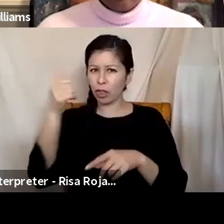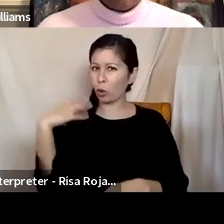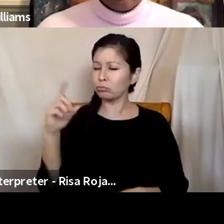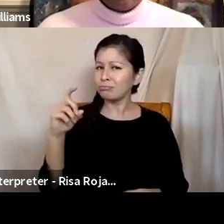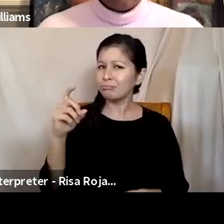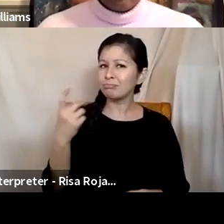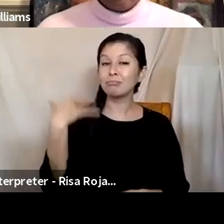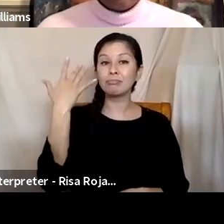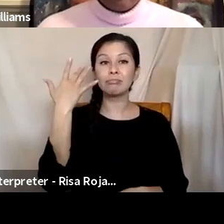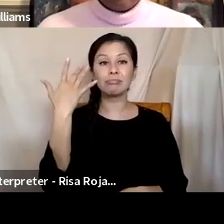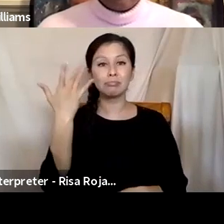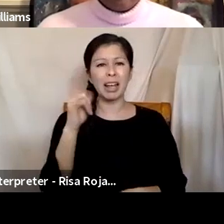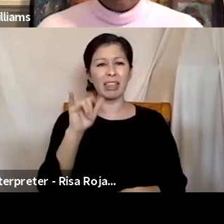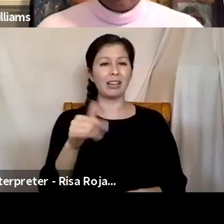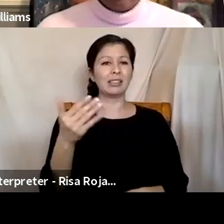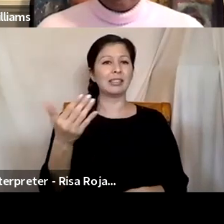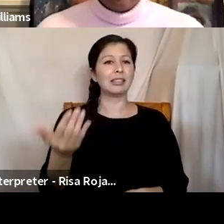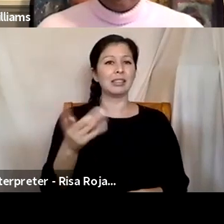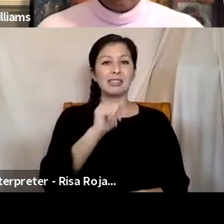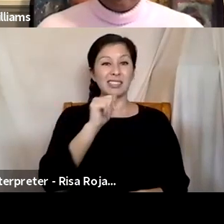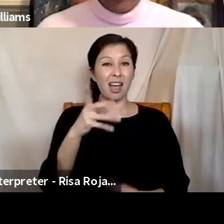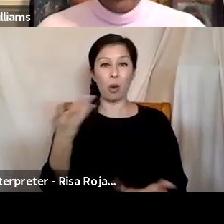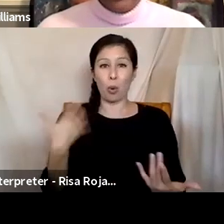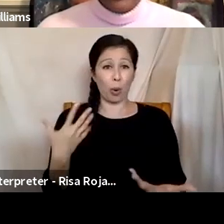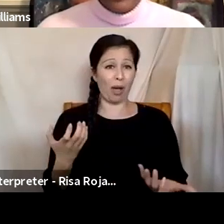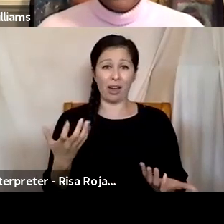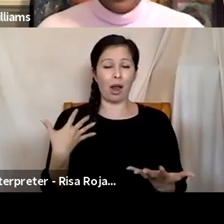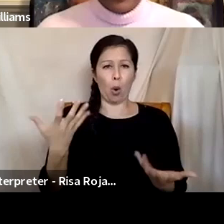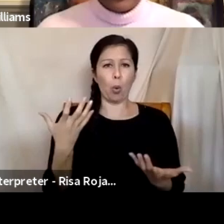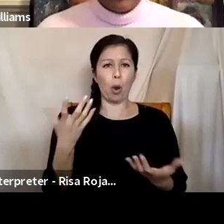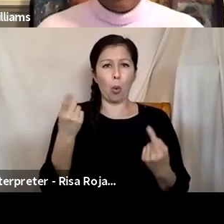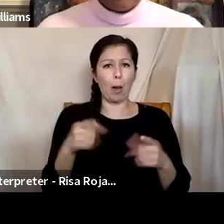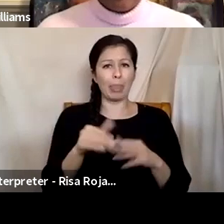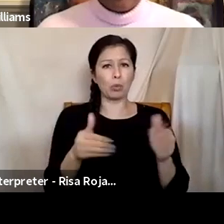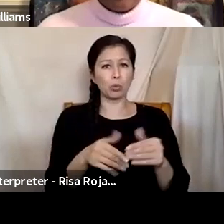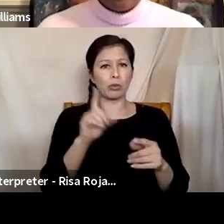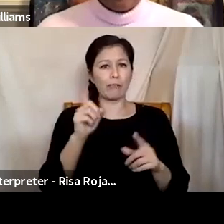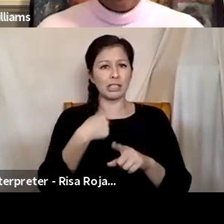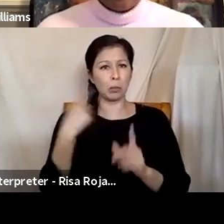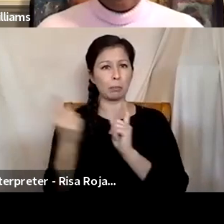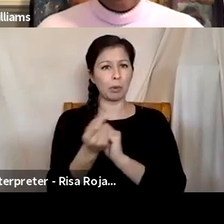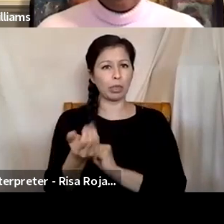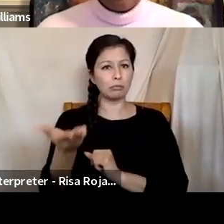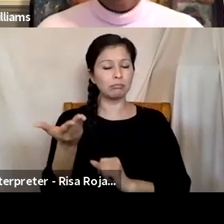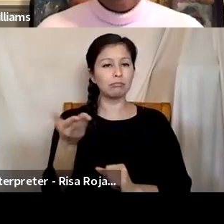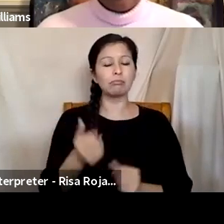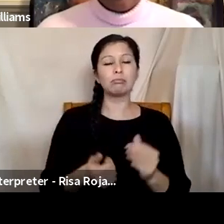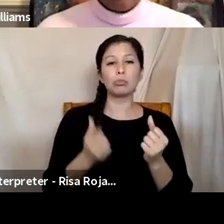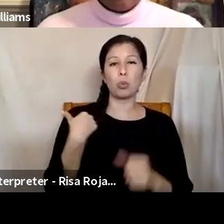coach? Because that's not what we wanted. We wanted what happened in the room. We're usually we